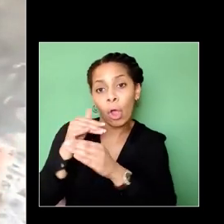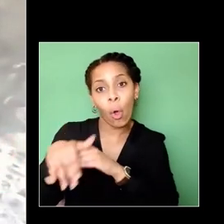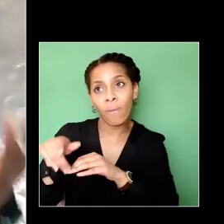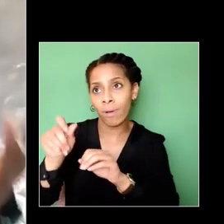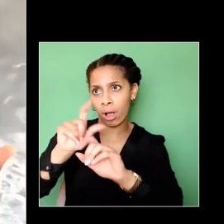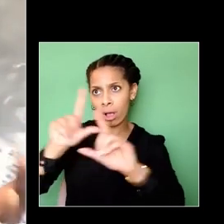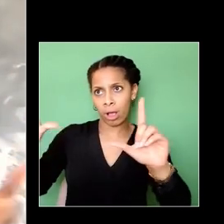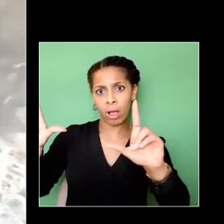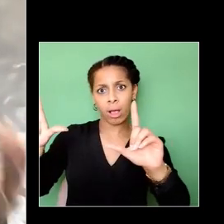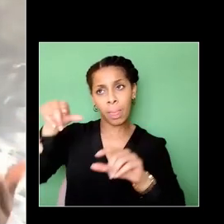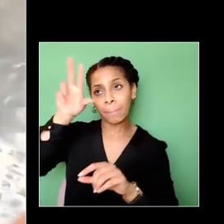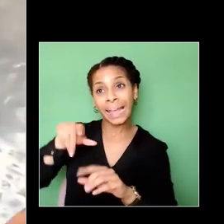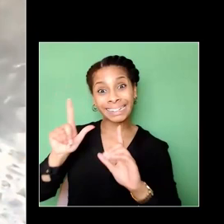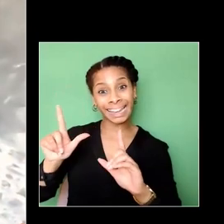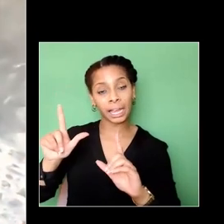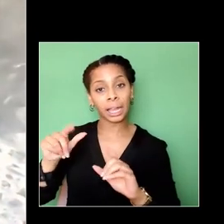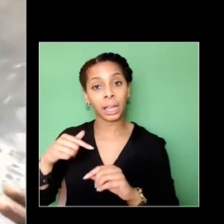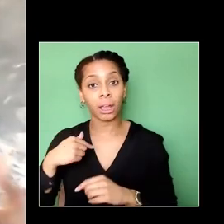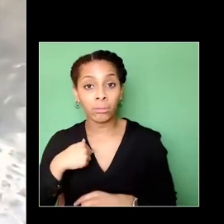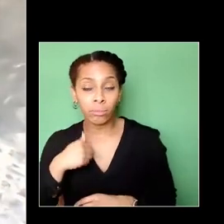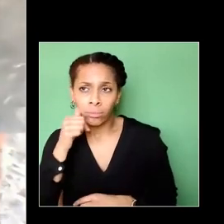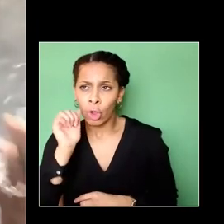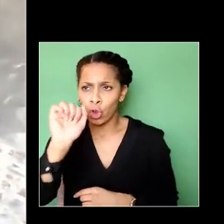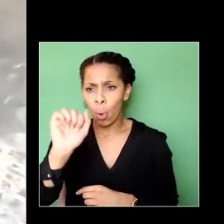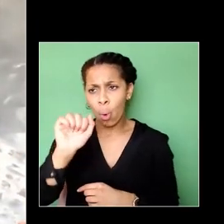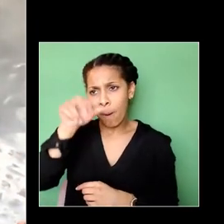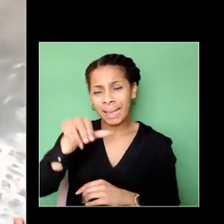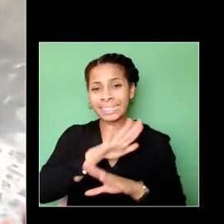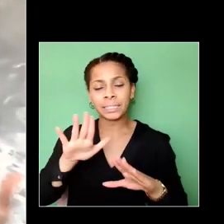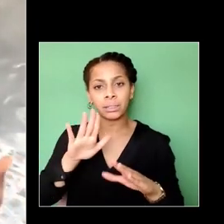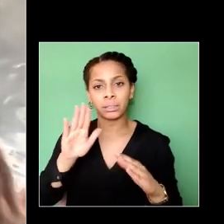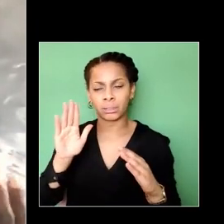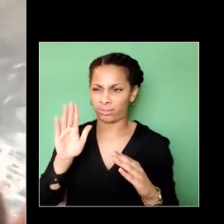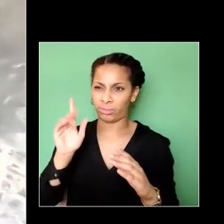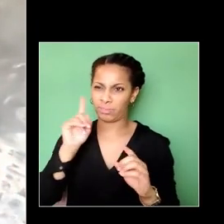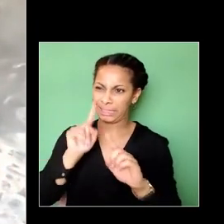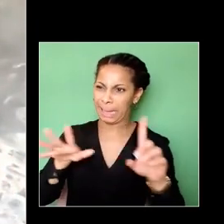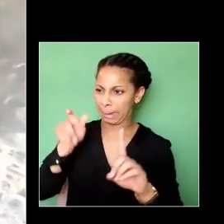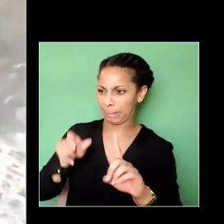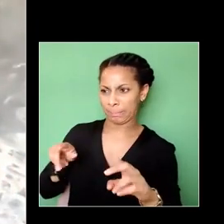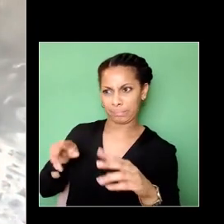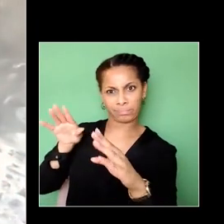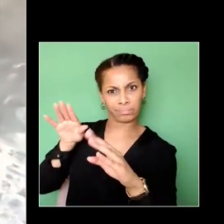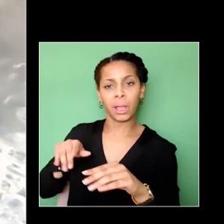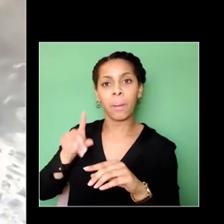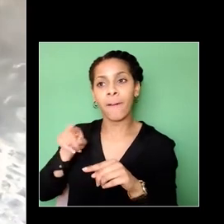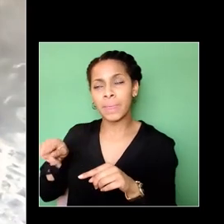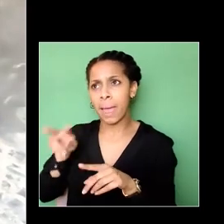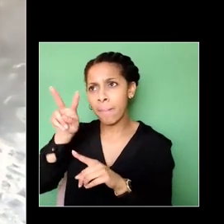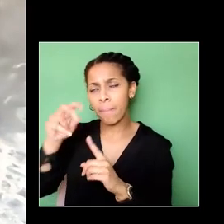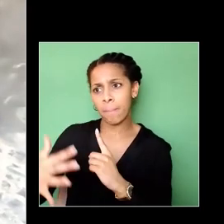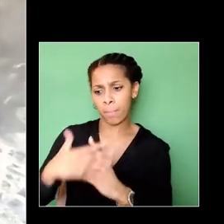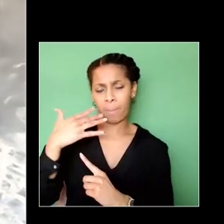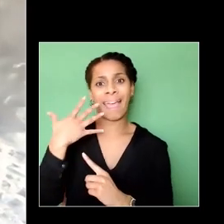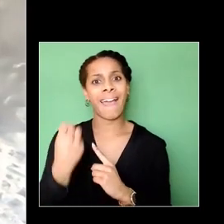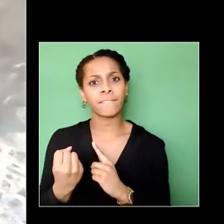to me that probably your painting didn't look like this person, but it evoked for them a feeling. But then the conversation had